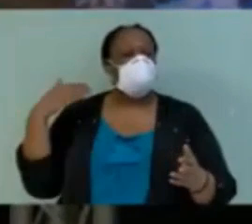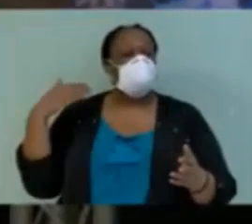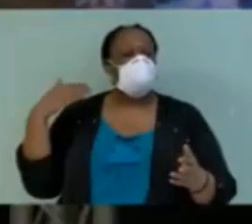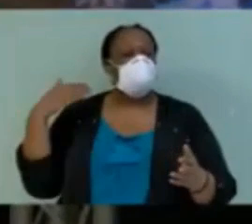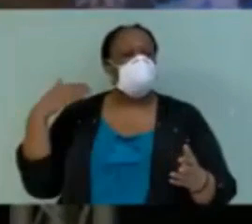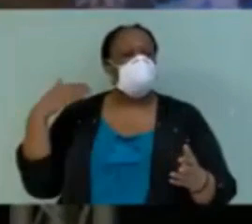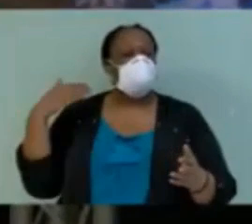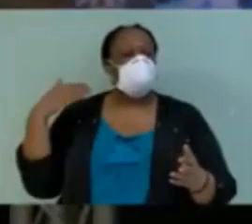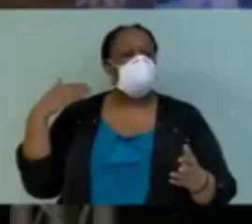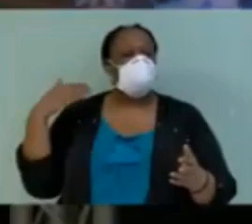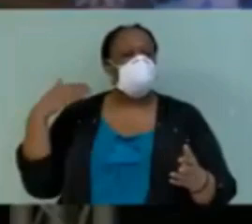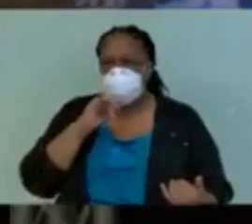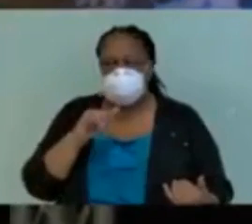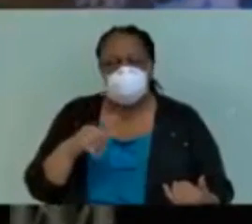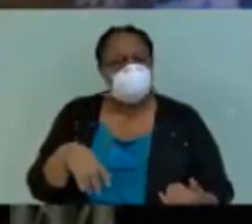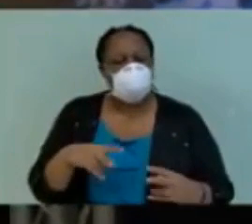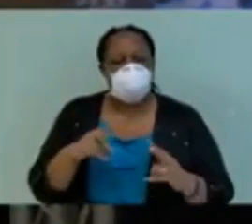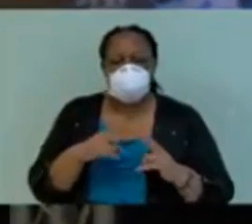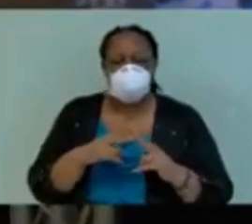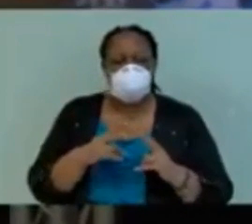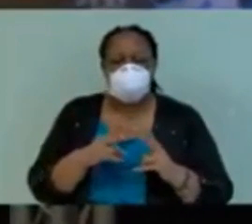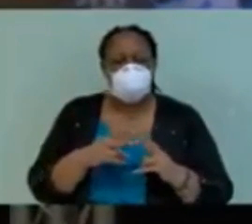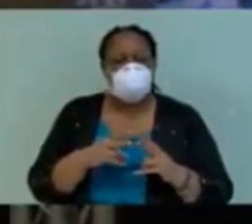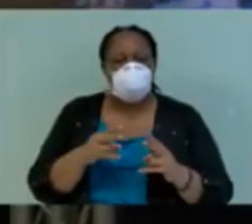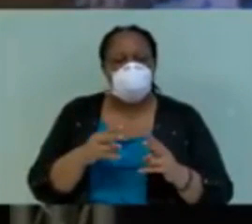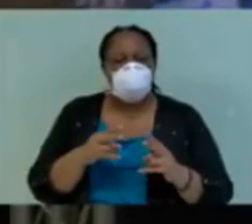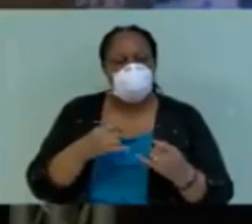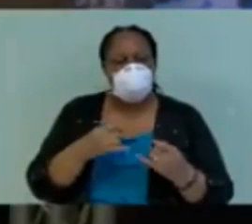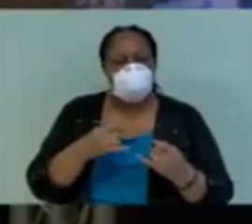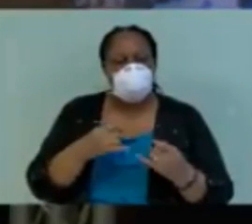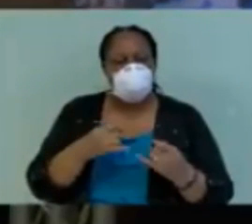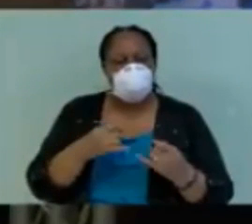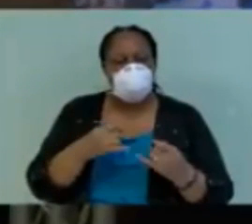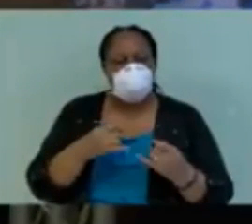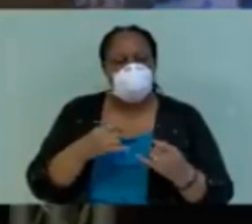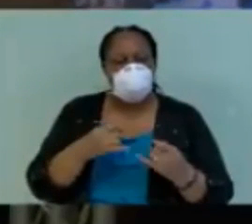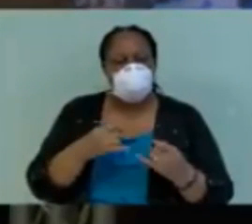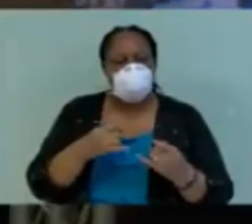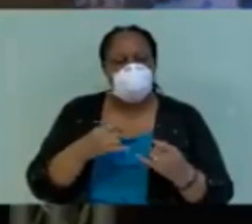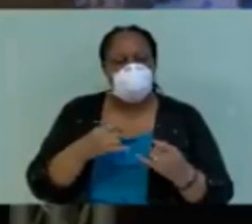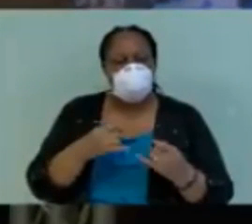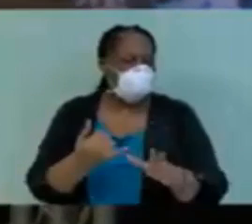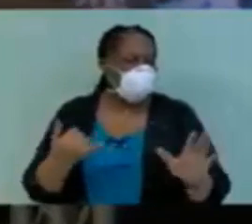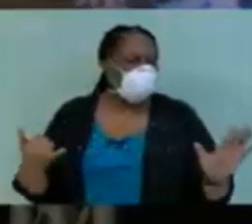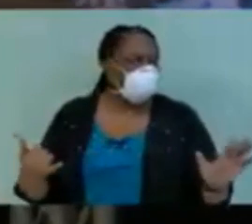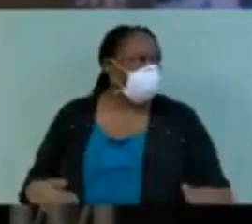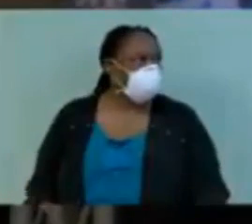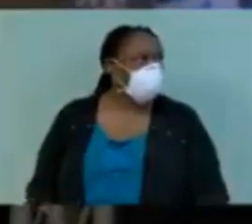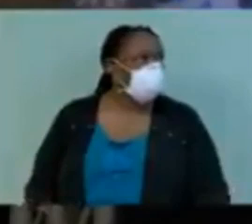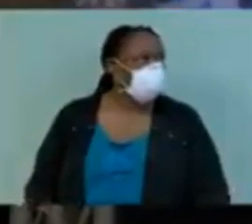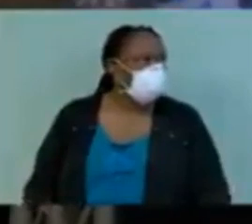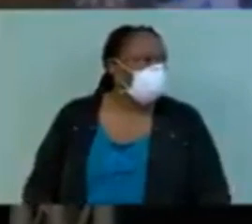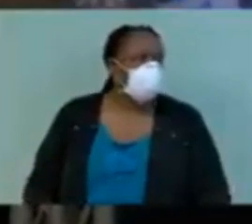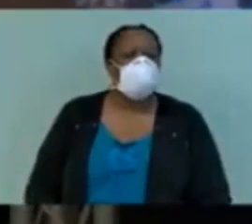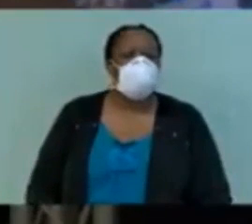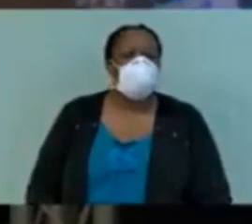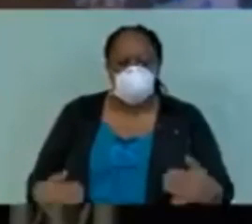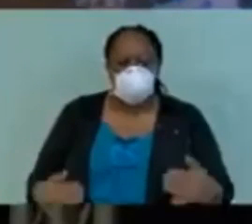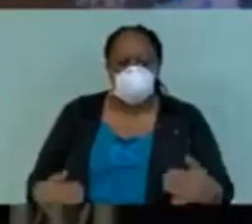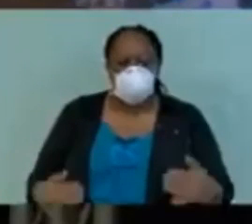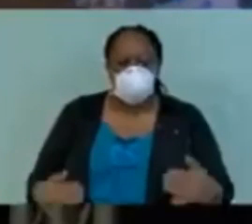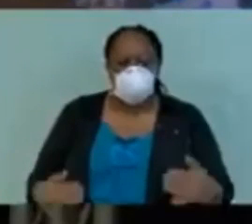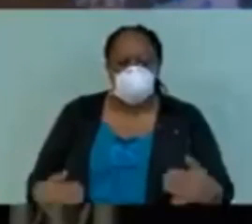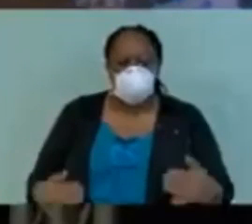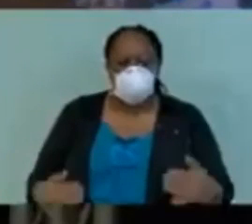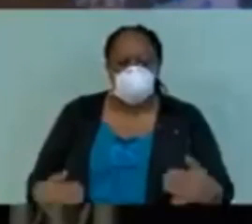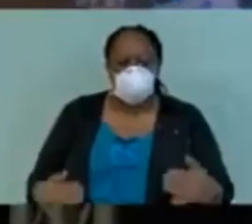distancing threat at these establishments has significantly been reduced through the reduction in